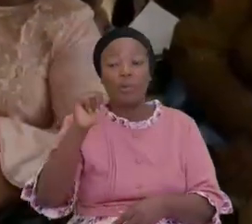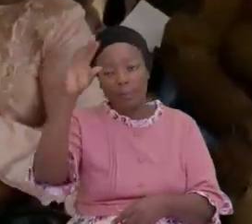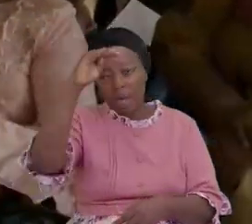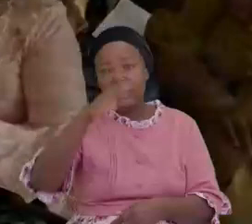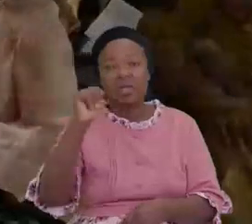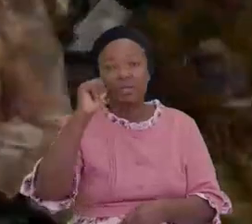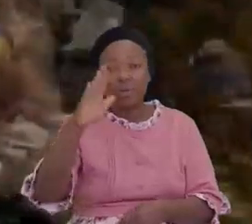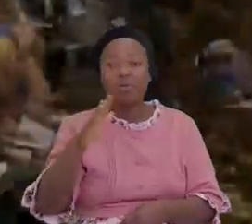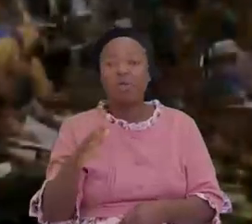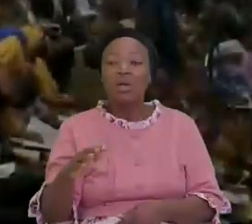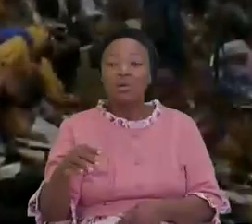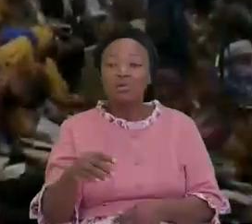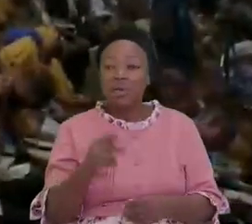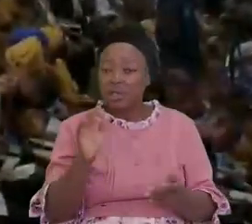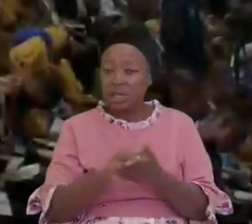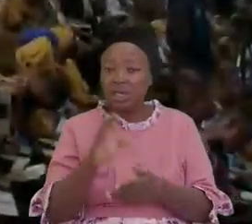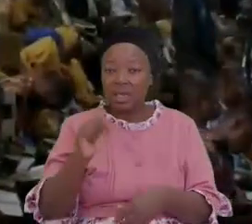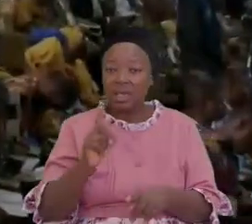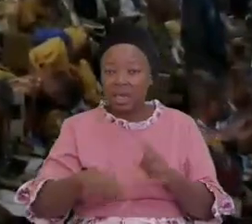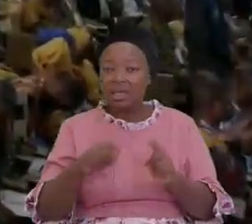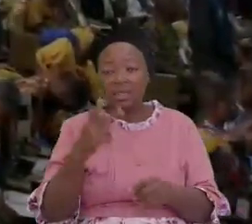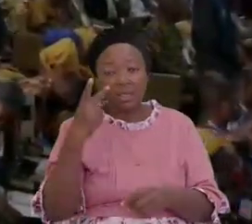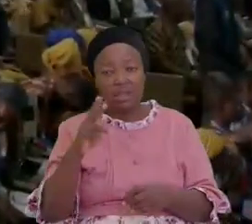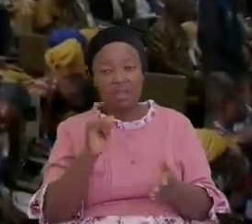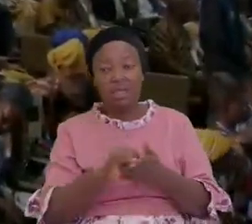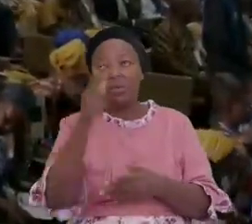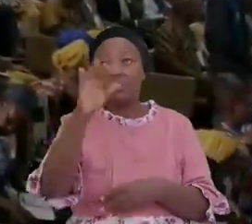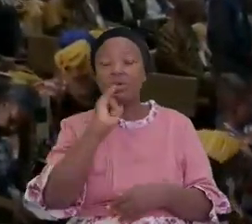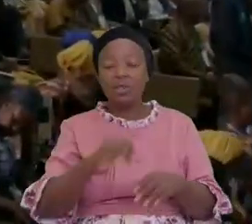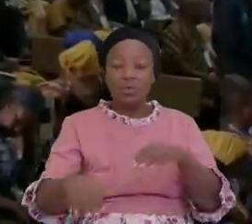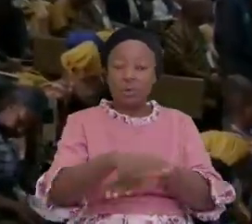is overall and that he controls everything.